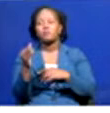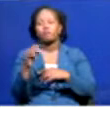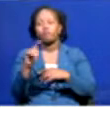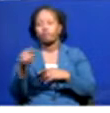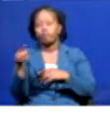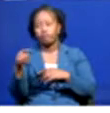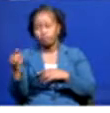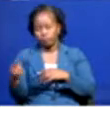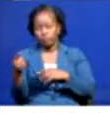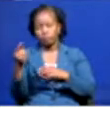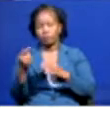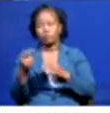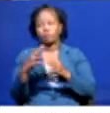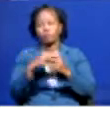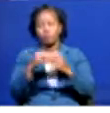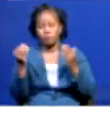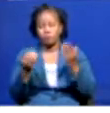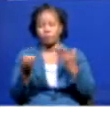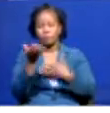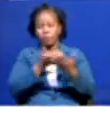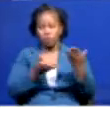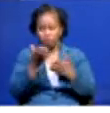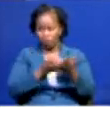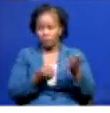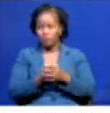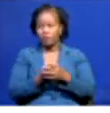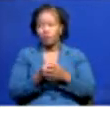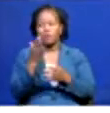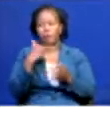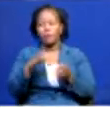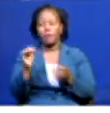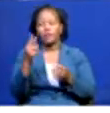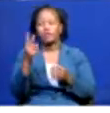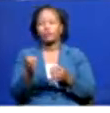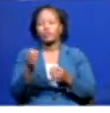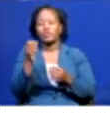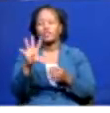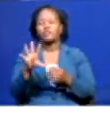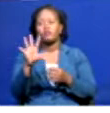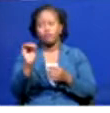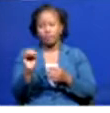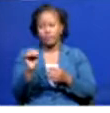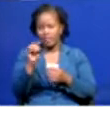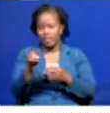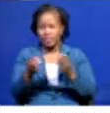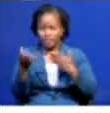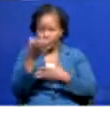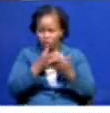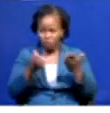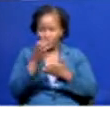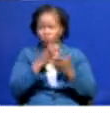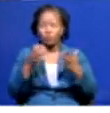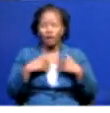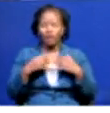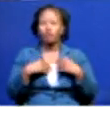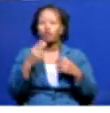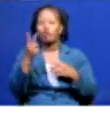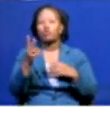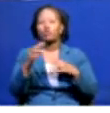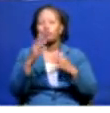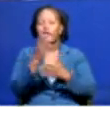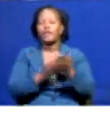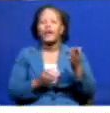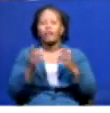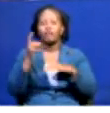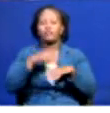$1.3 trillion economy, that by 2050, that economy should be 2.5 times what it is